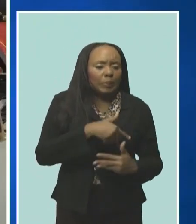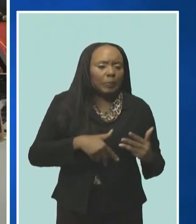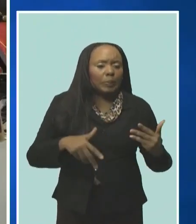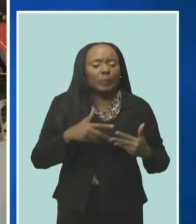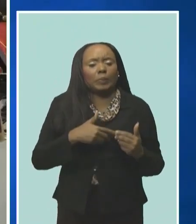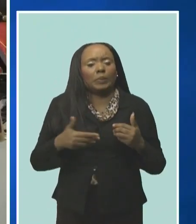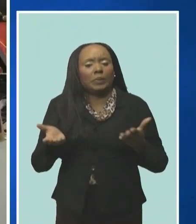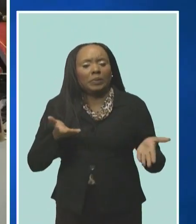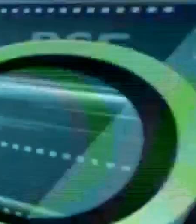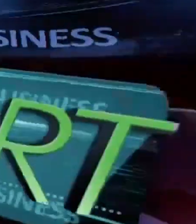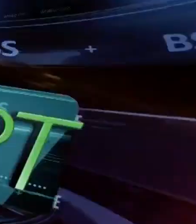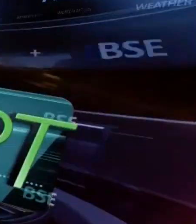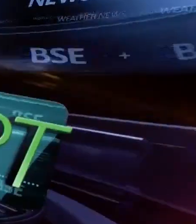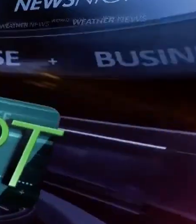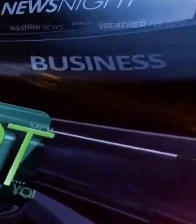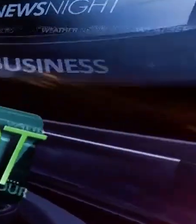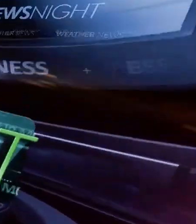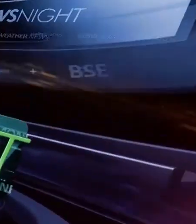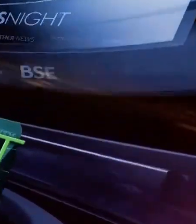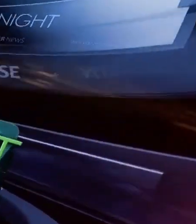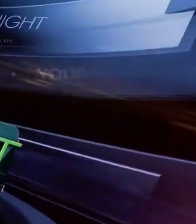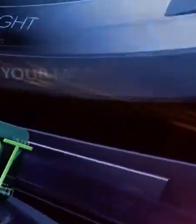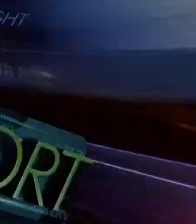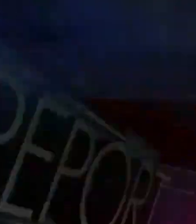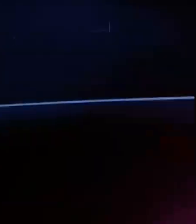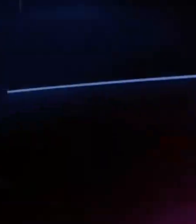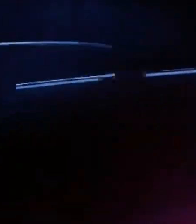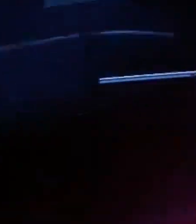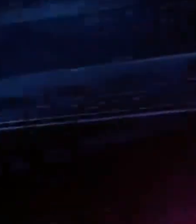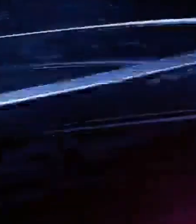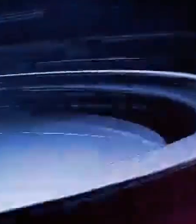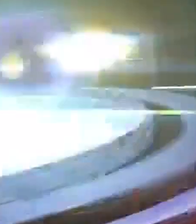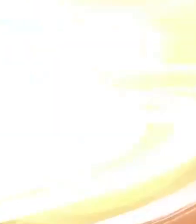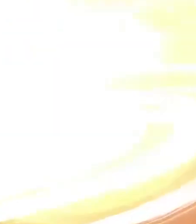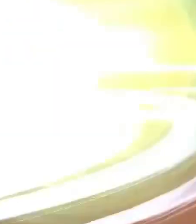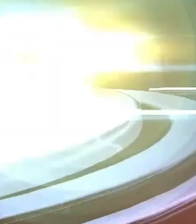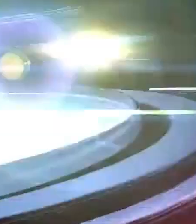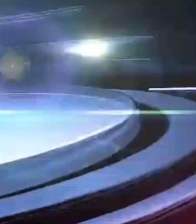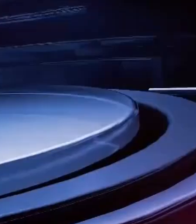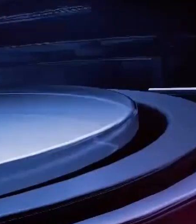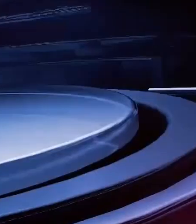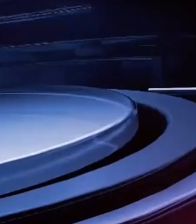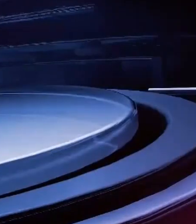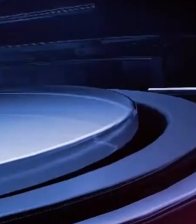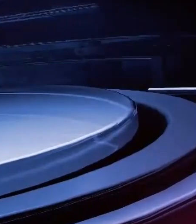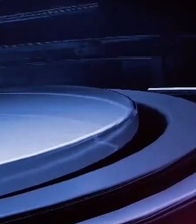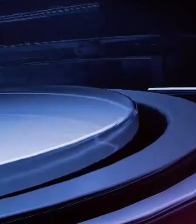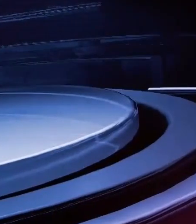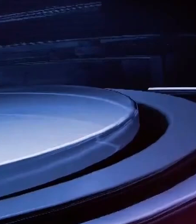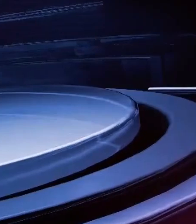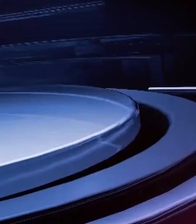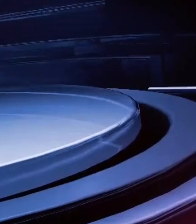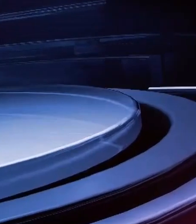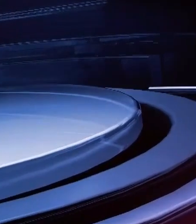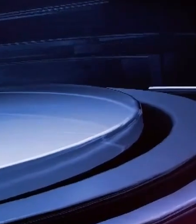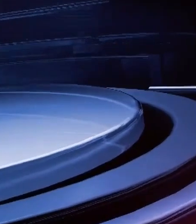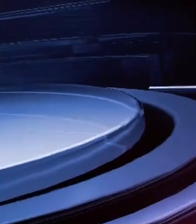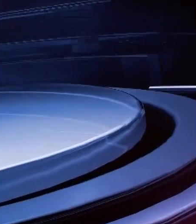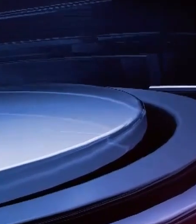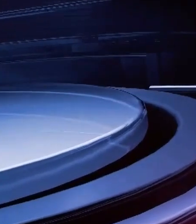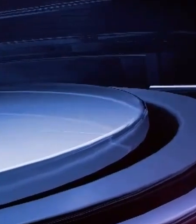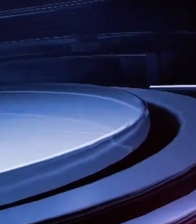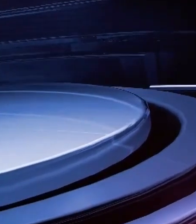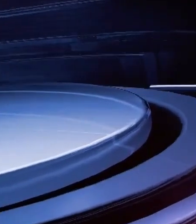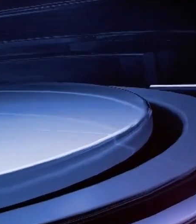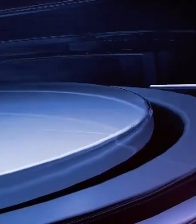army service. The Business Report, brought to you by the Youth Entrepreneurship Scheme, a department of the Ministry